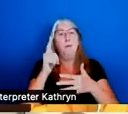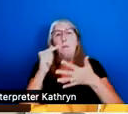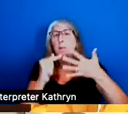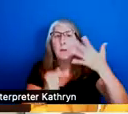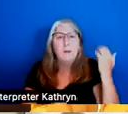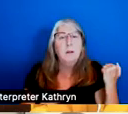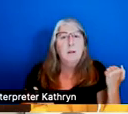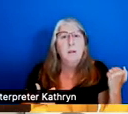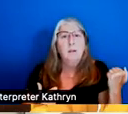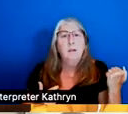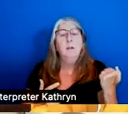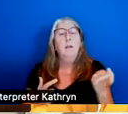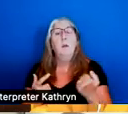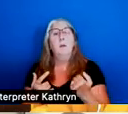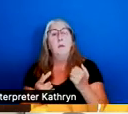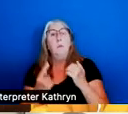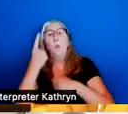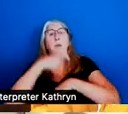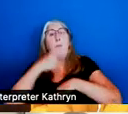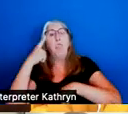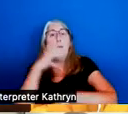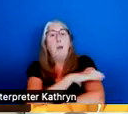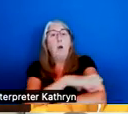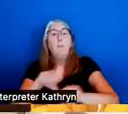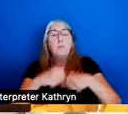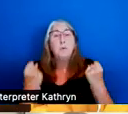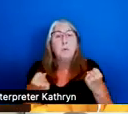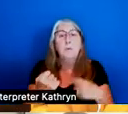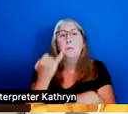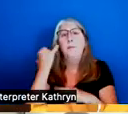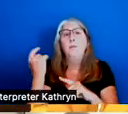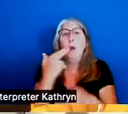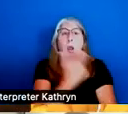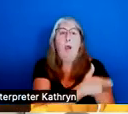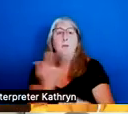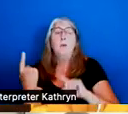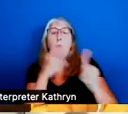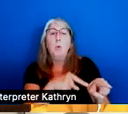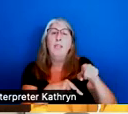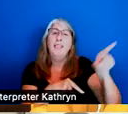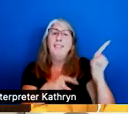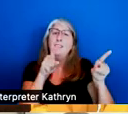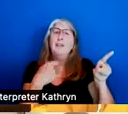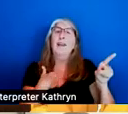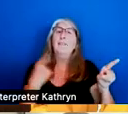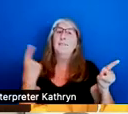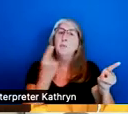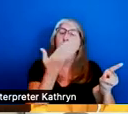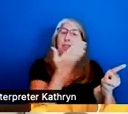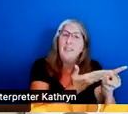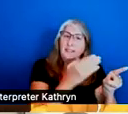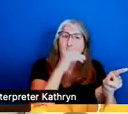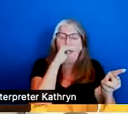told my arm was broke. But when you go to the hospital, they should have someone there